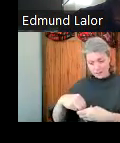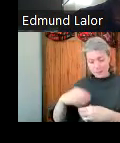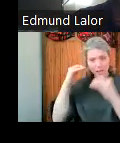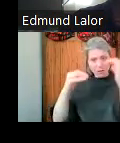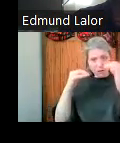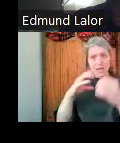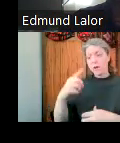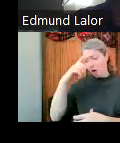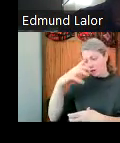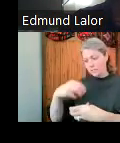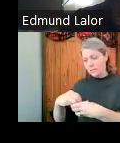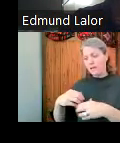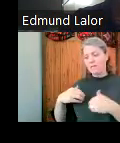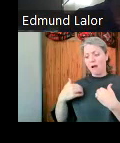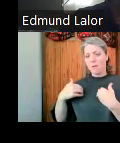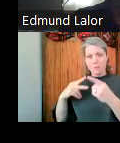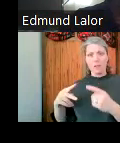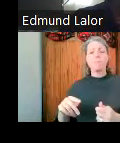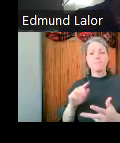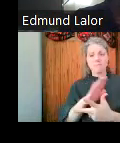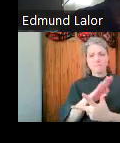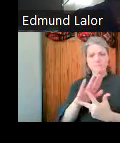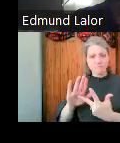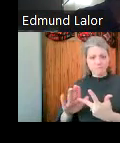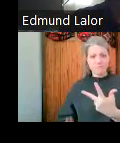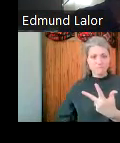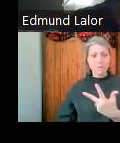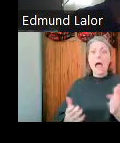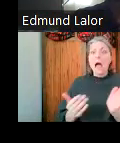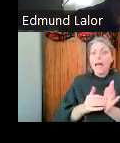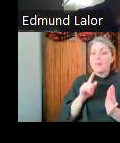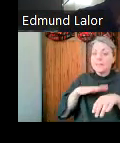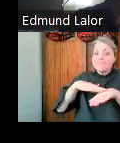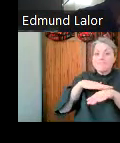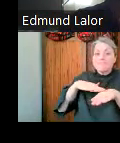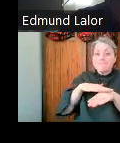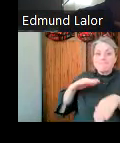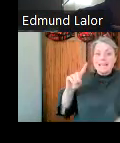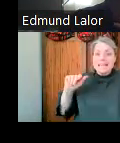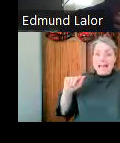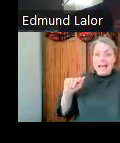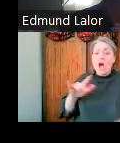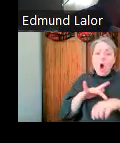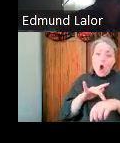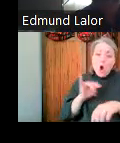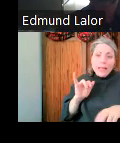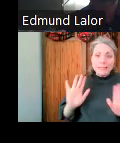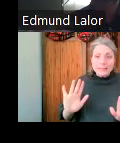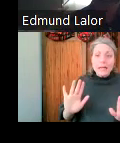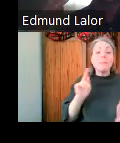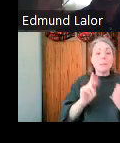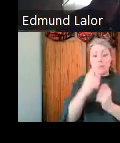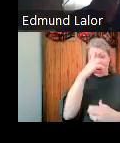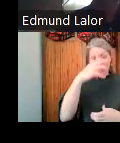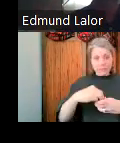and the autistic adolescents. And so again, this is preliminary, but it's early evidence that people with autism may not be using